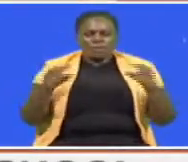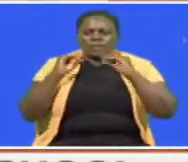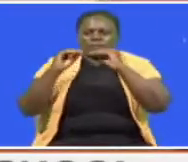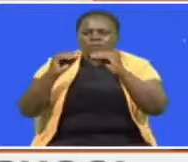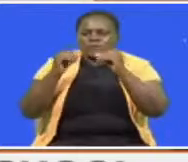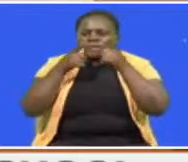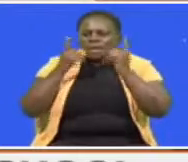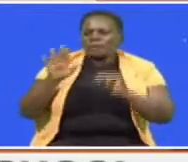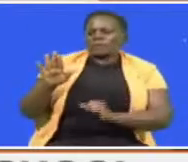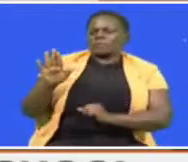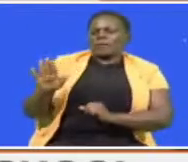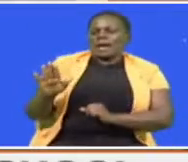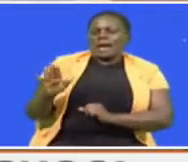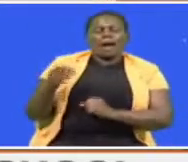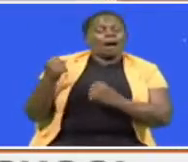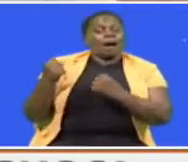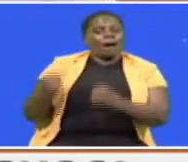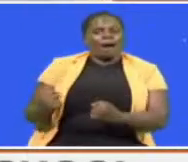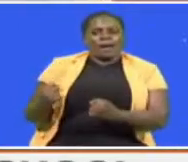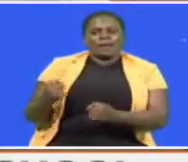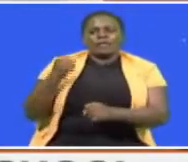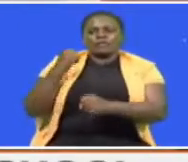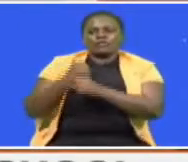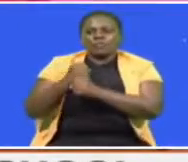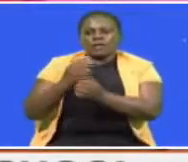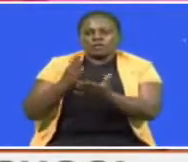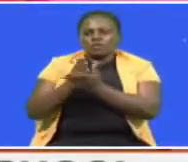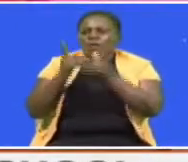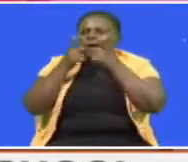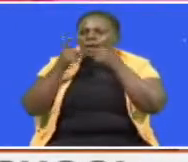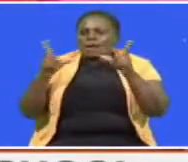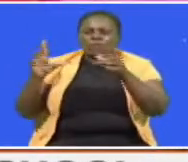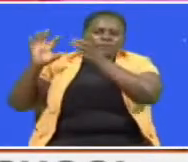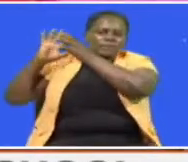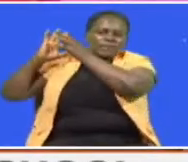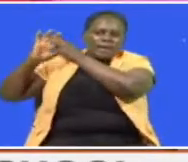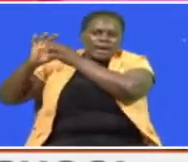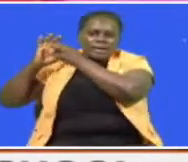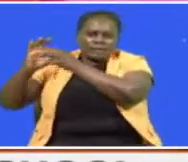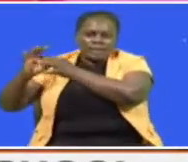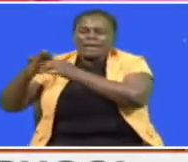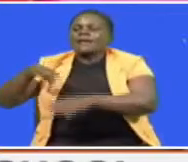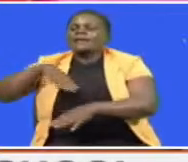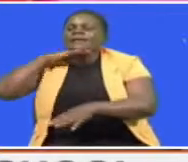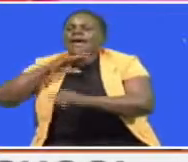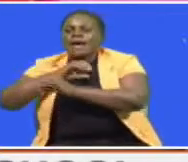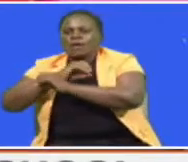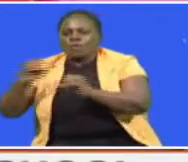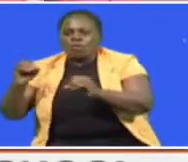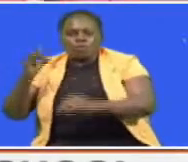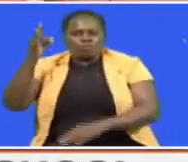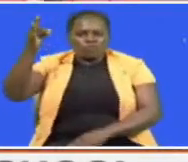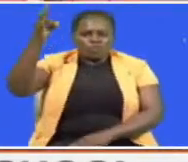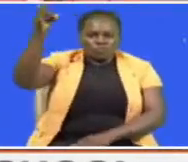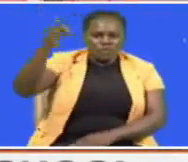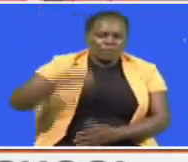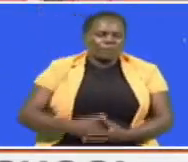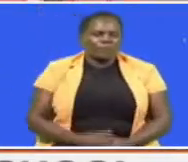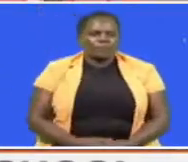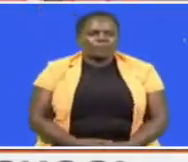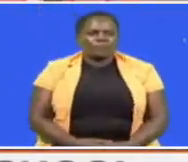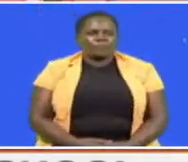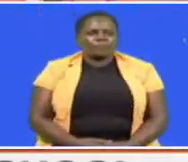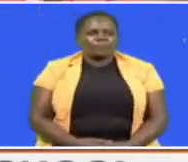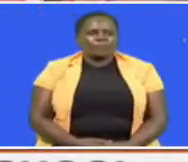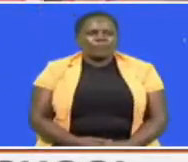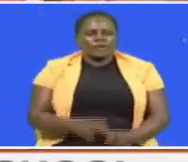them Rendile is also a tact to ensure the language and culture does not die in the near future.